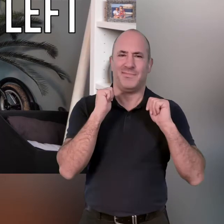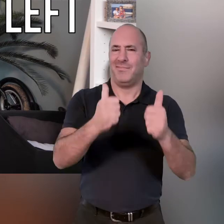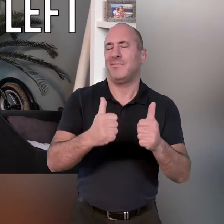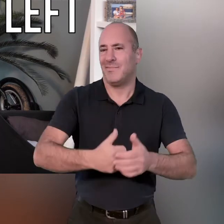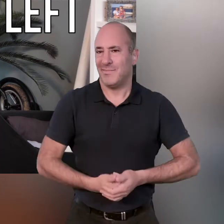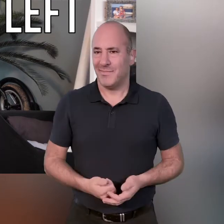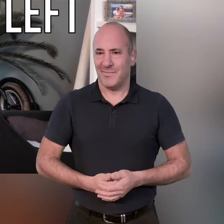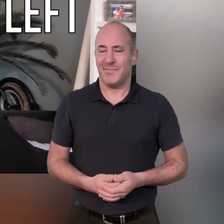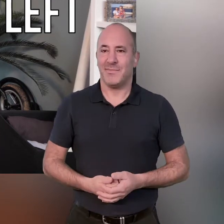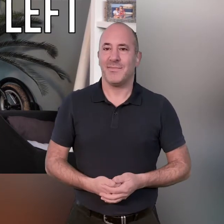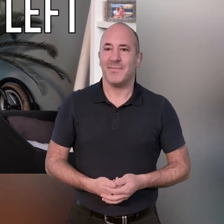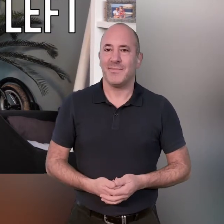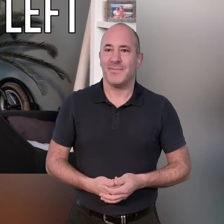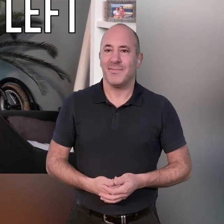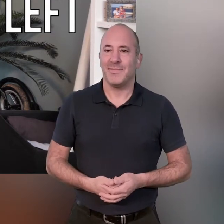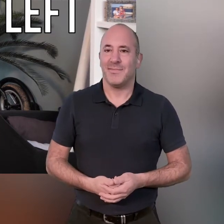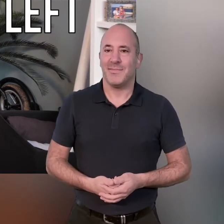Excellent.